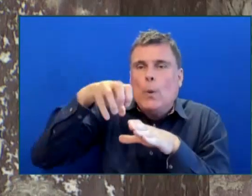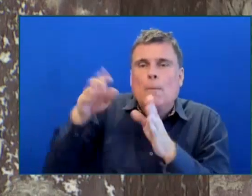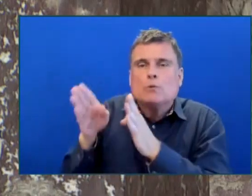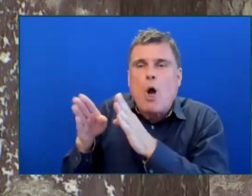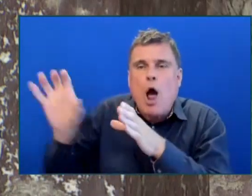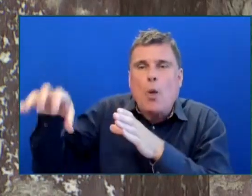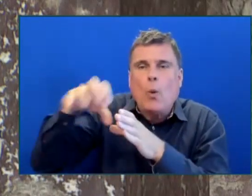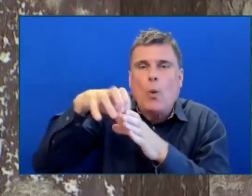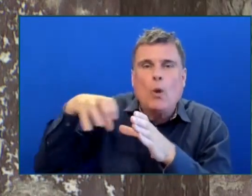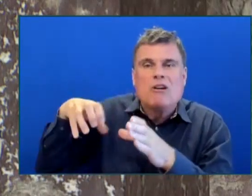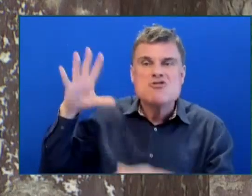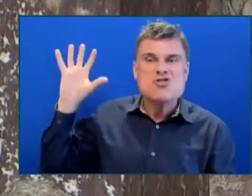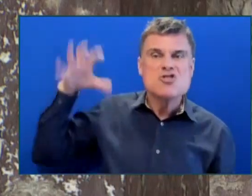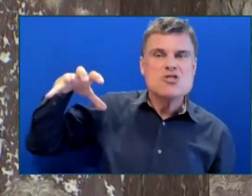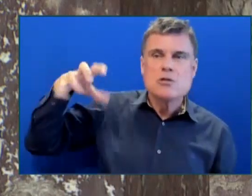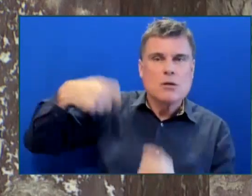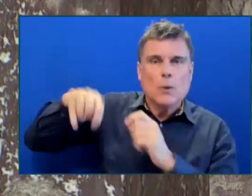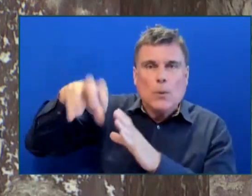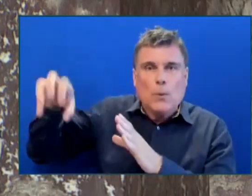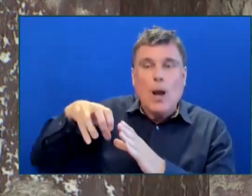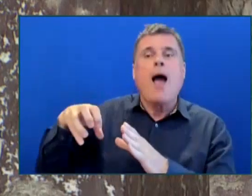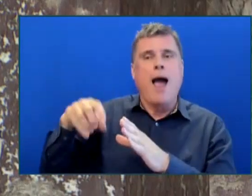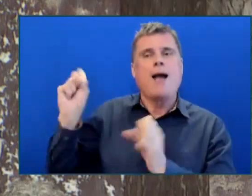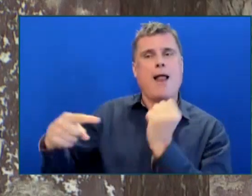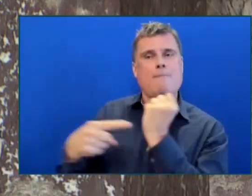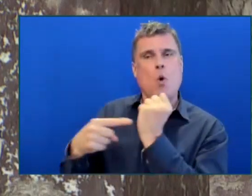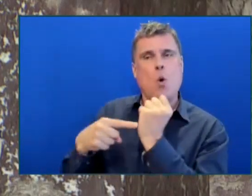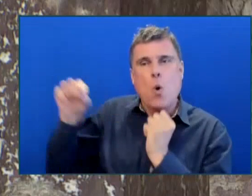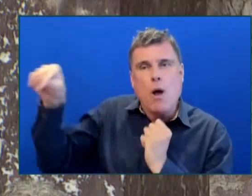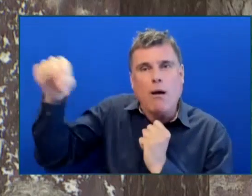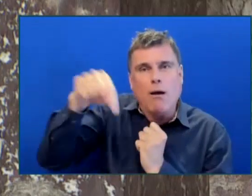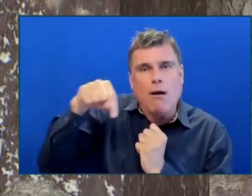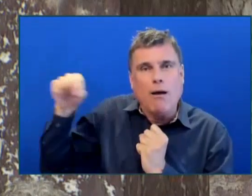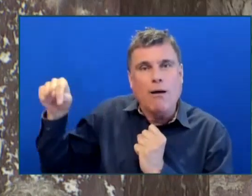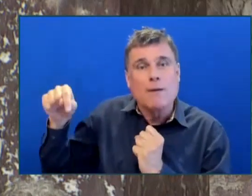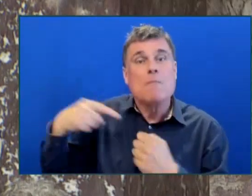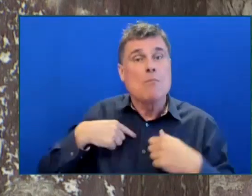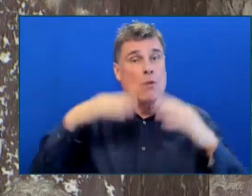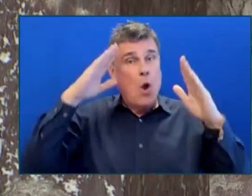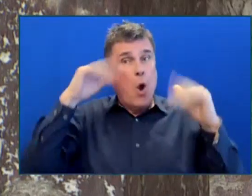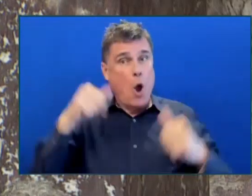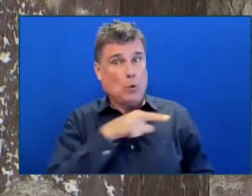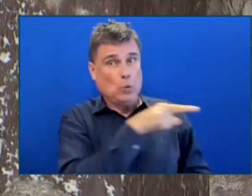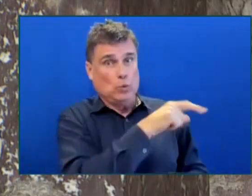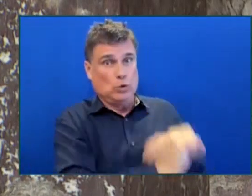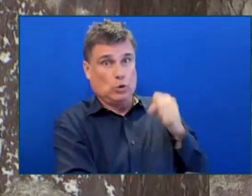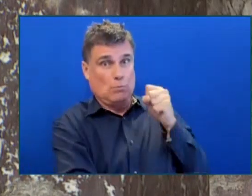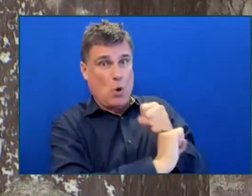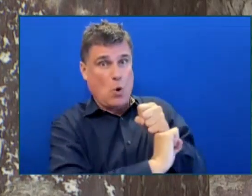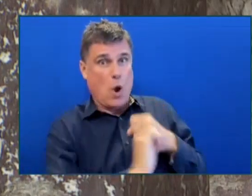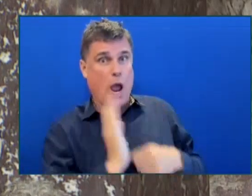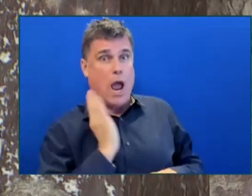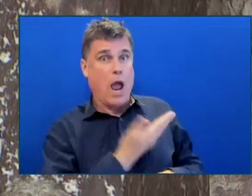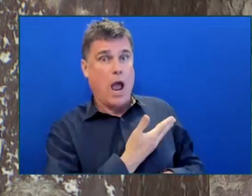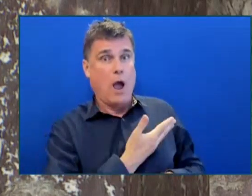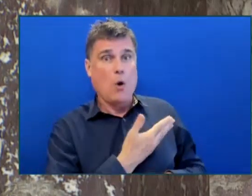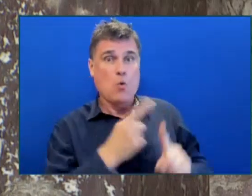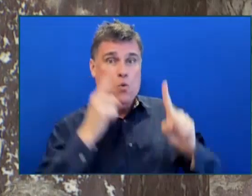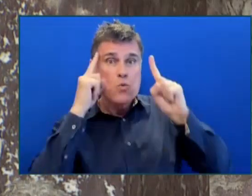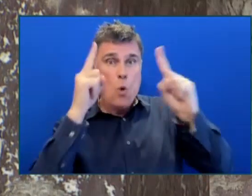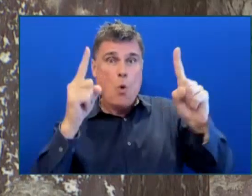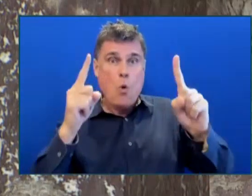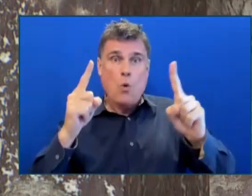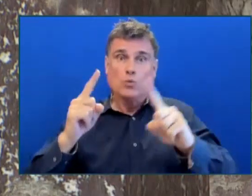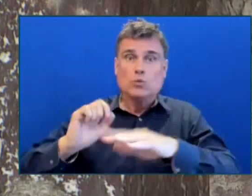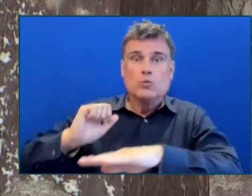members across the way support our initiatives as we go forward. Certainly the early indications is that they don't. But these types